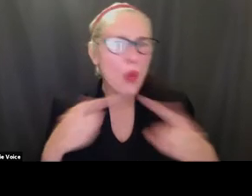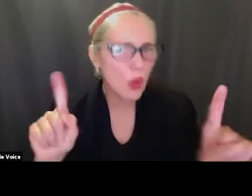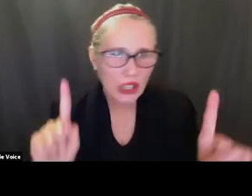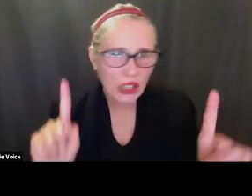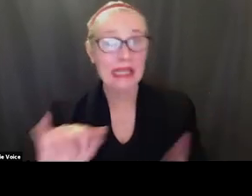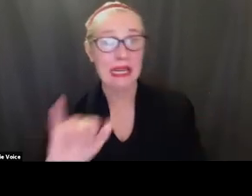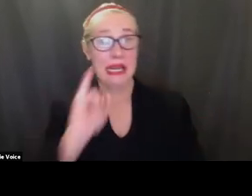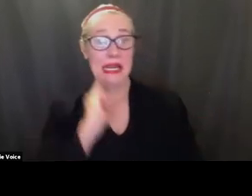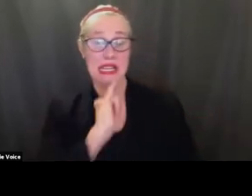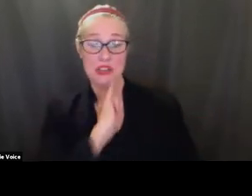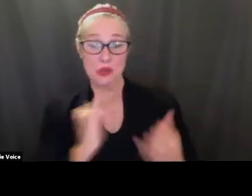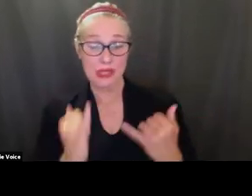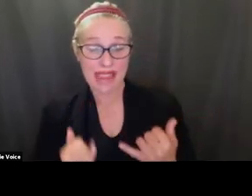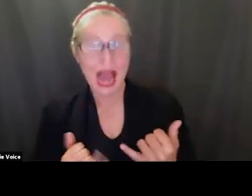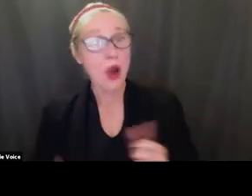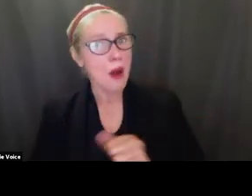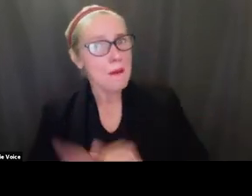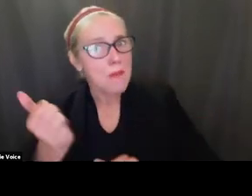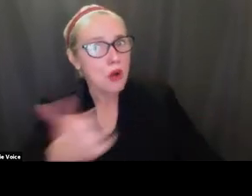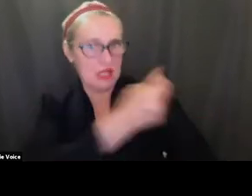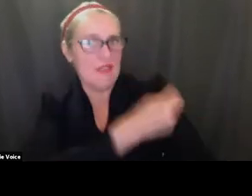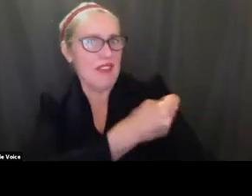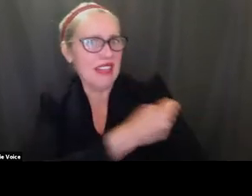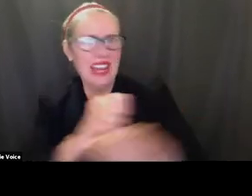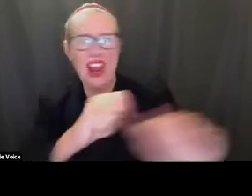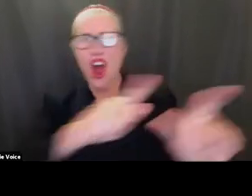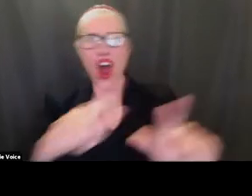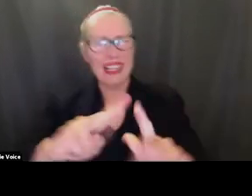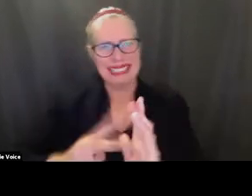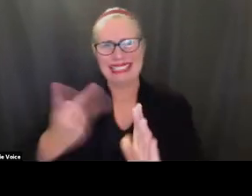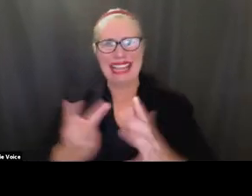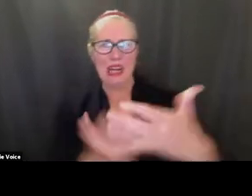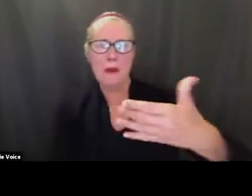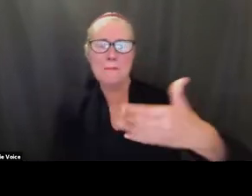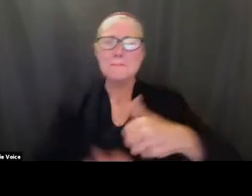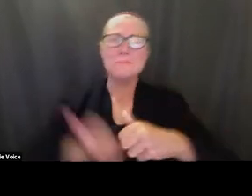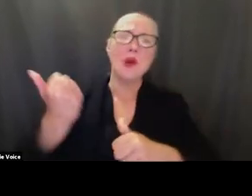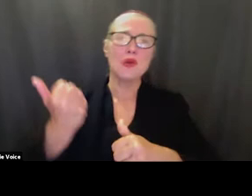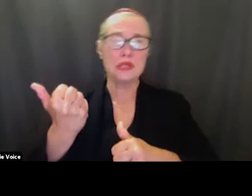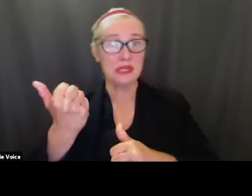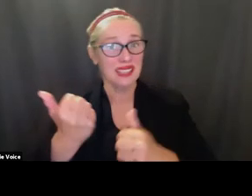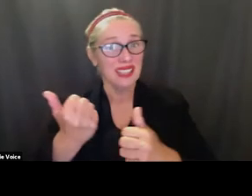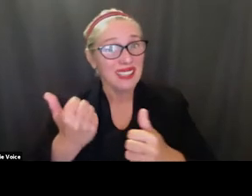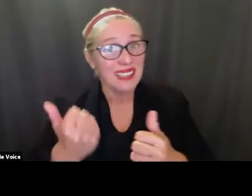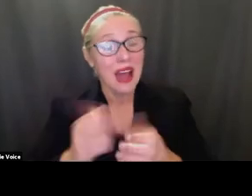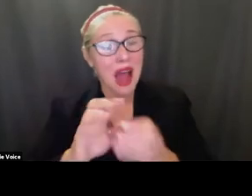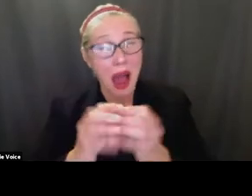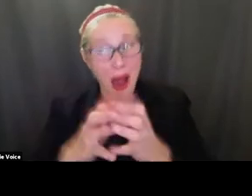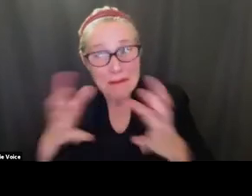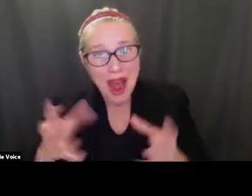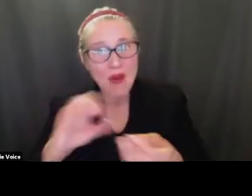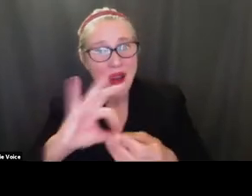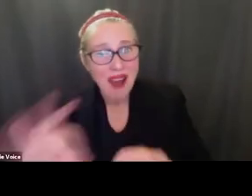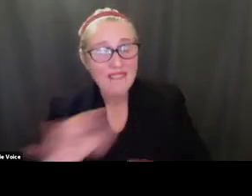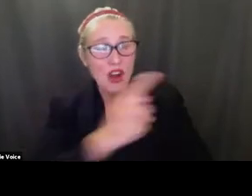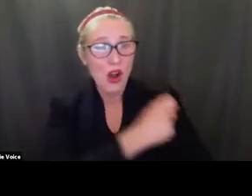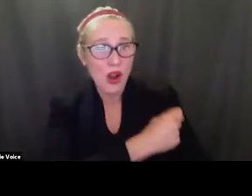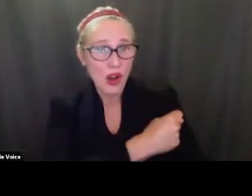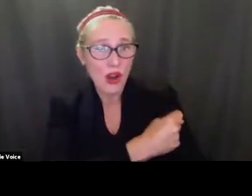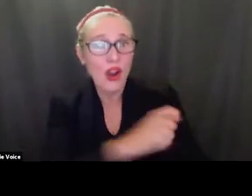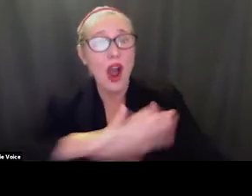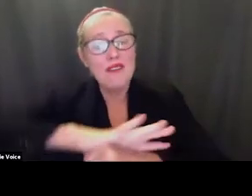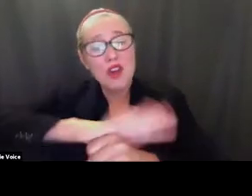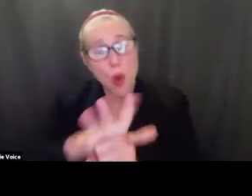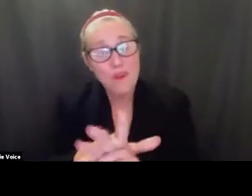right now they're the most vaccinated country they have the second highest rates of infection and i please miss wagoneck you say